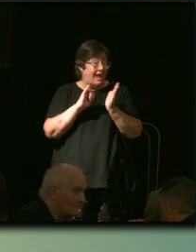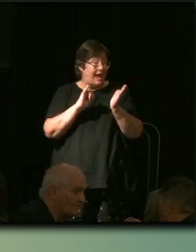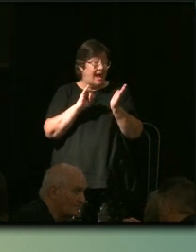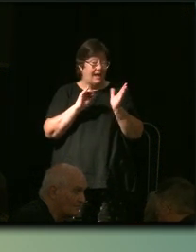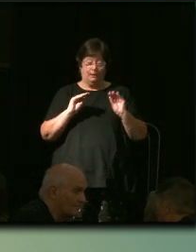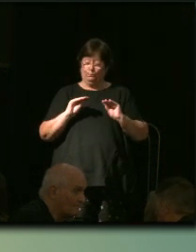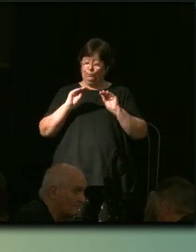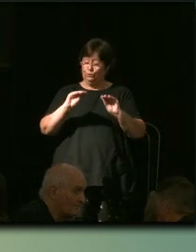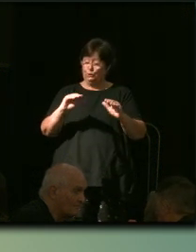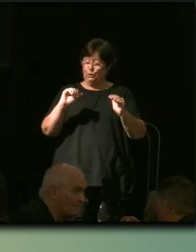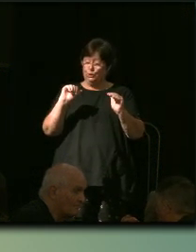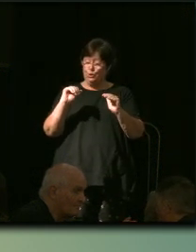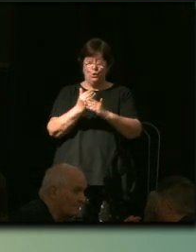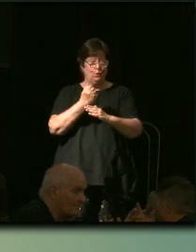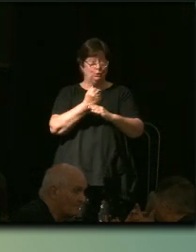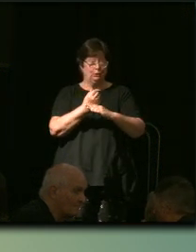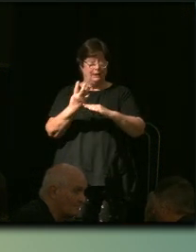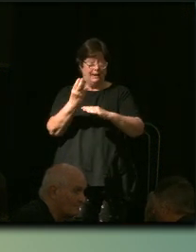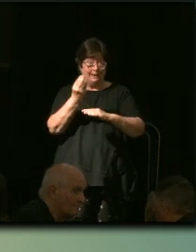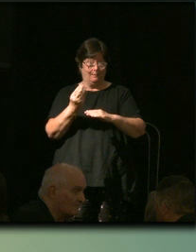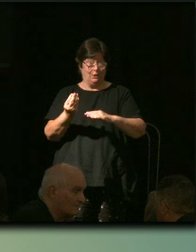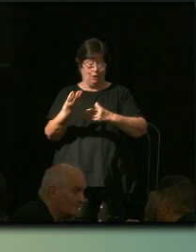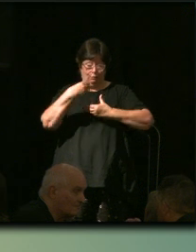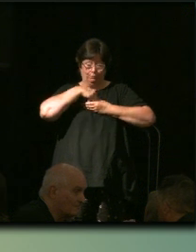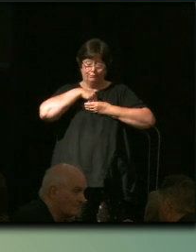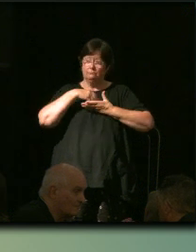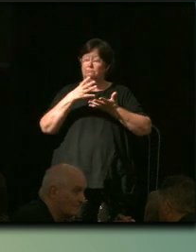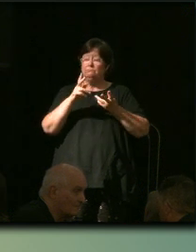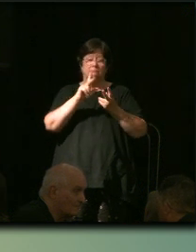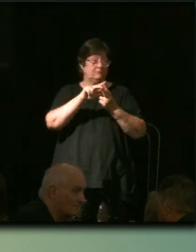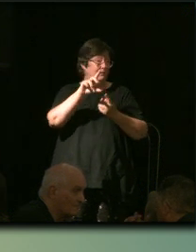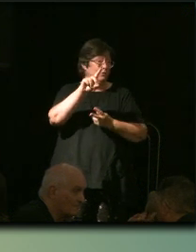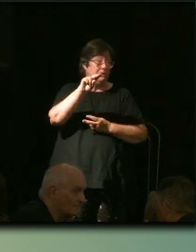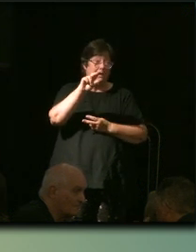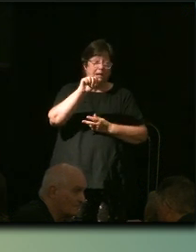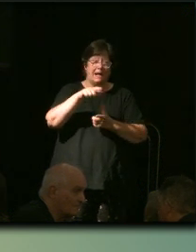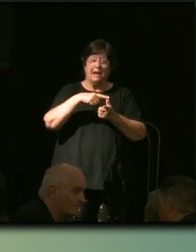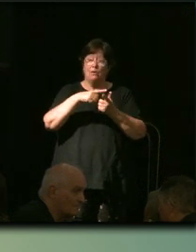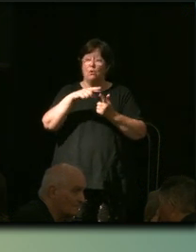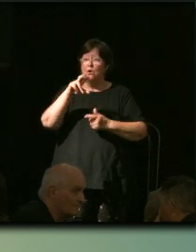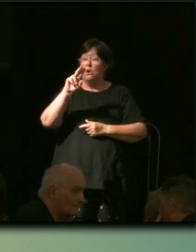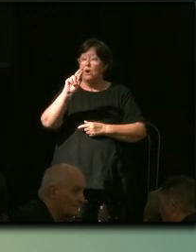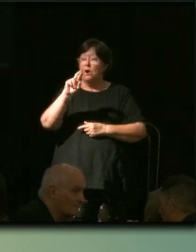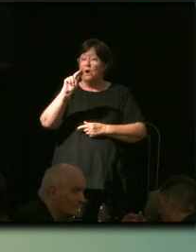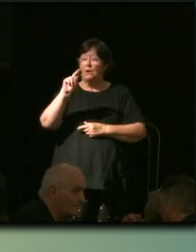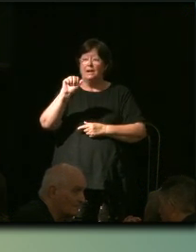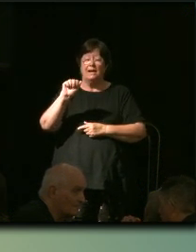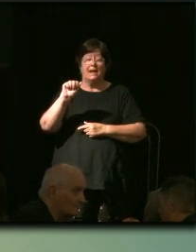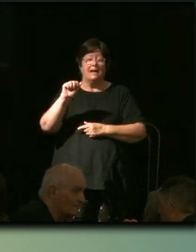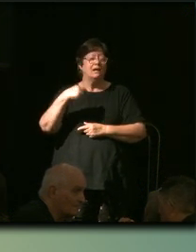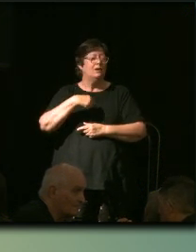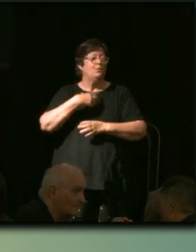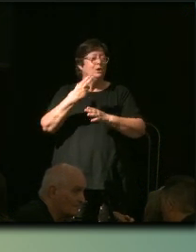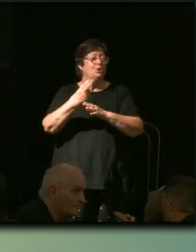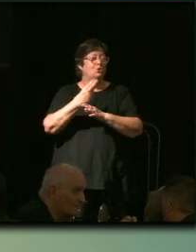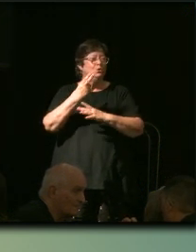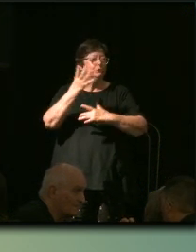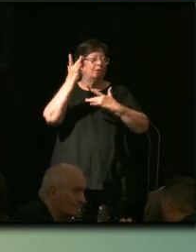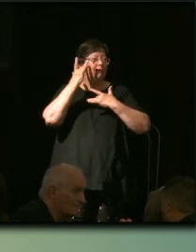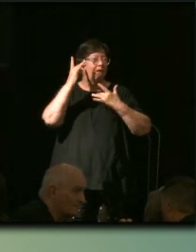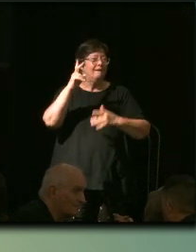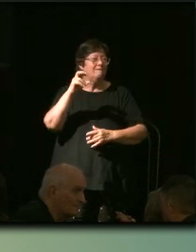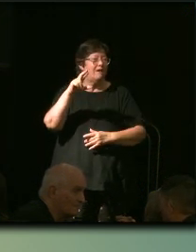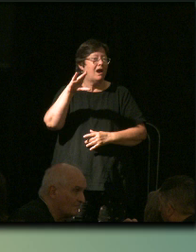new genetic material, either DNA or RNA, using viruses